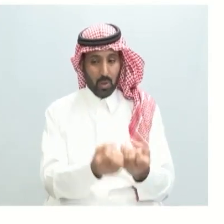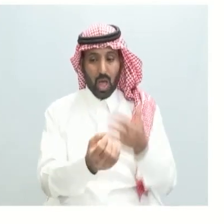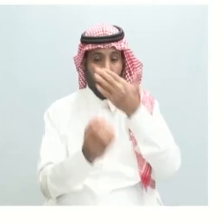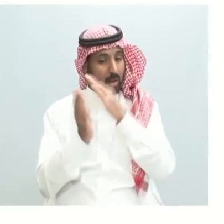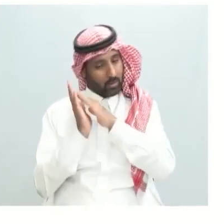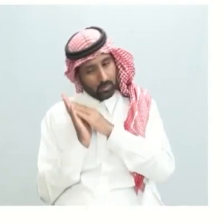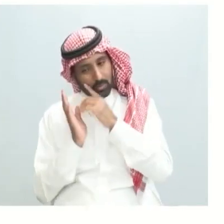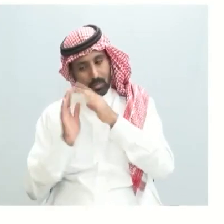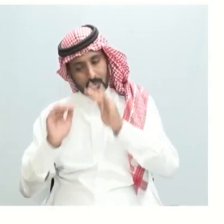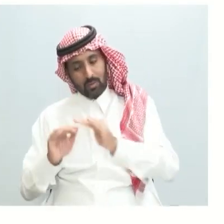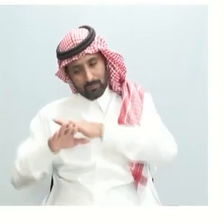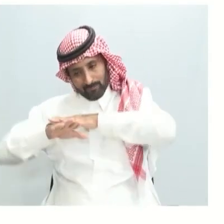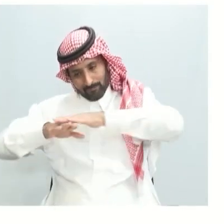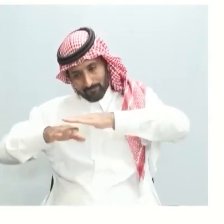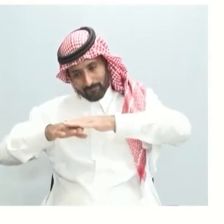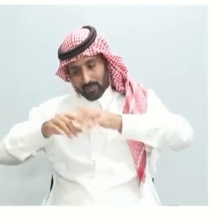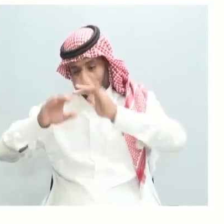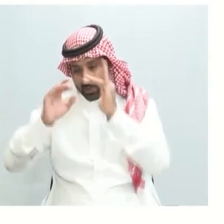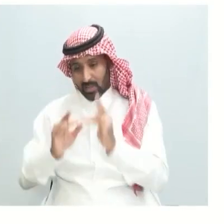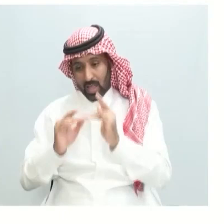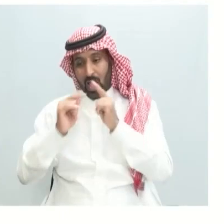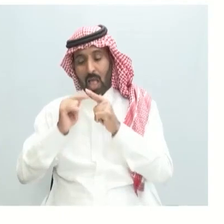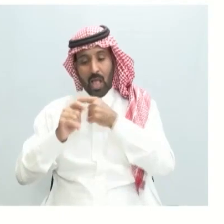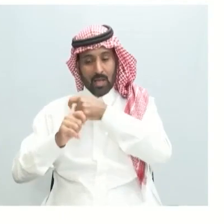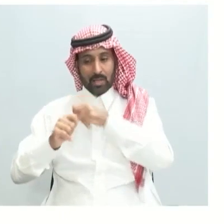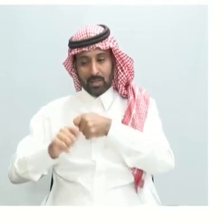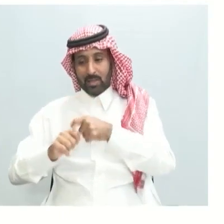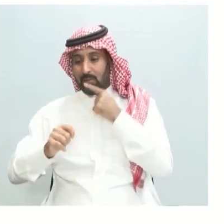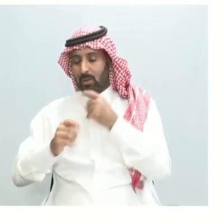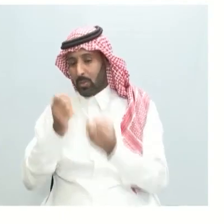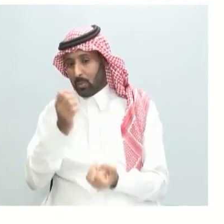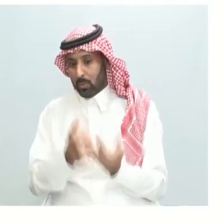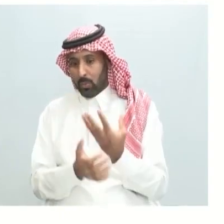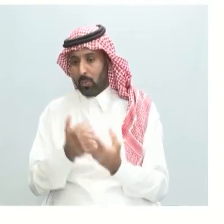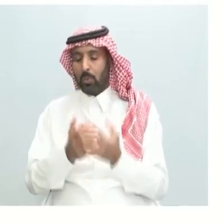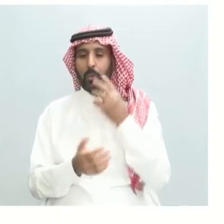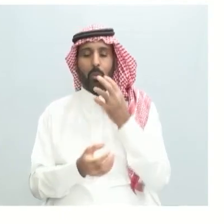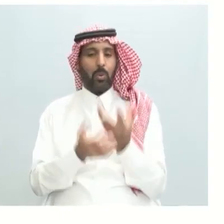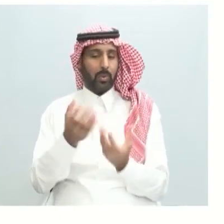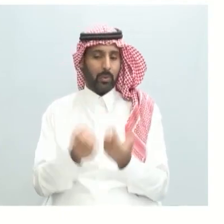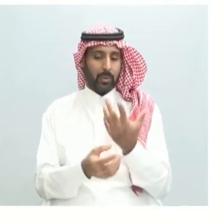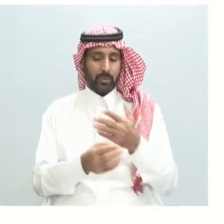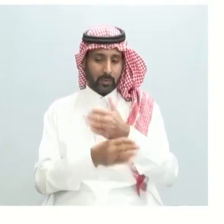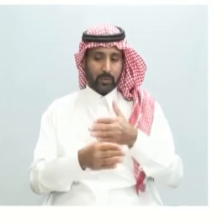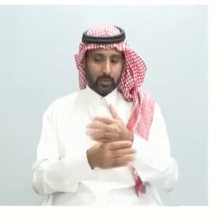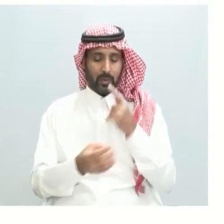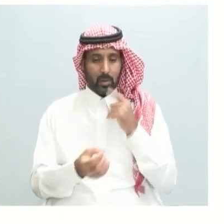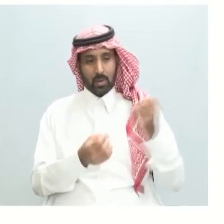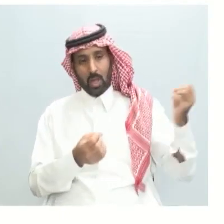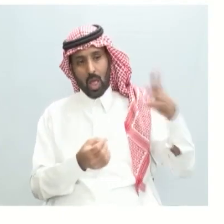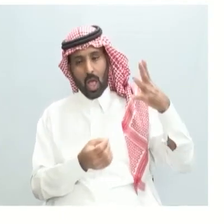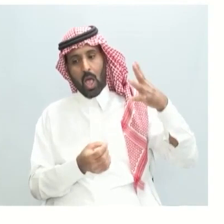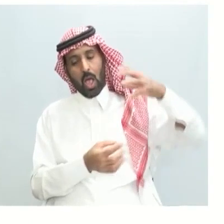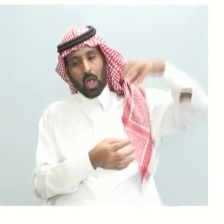Sleeping arrangements, you sleep on straw beds. Heating, use wood fire, of course. Maybe the lighting